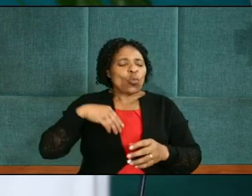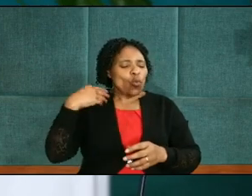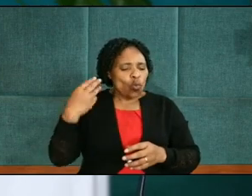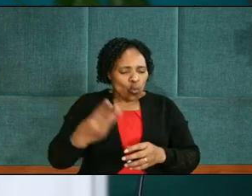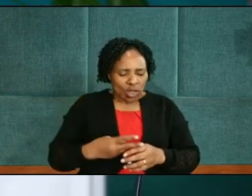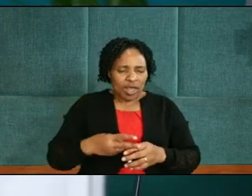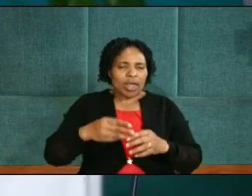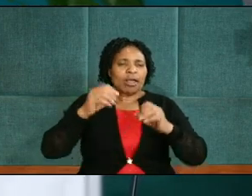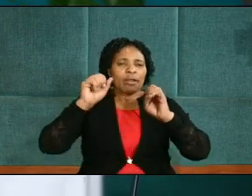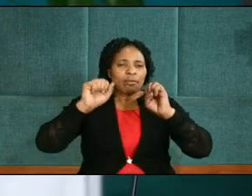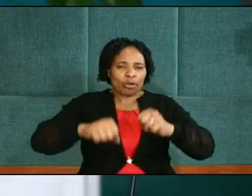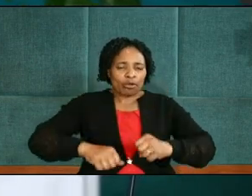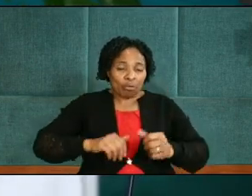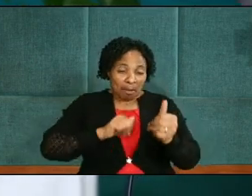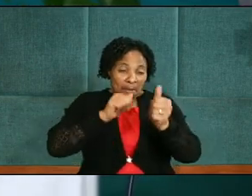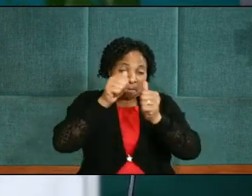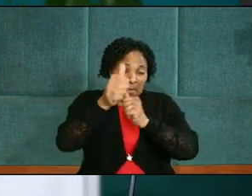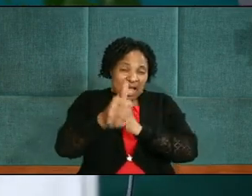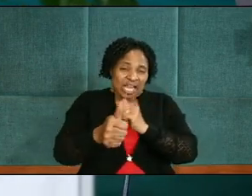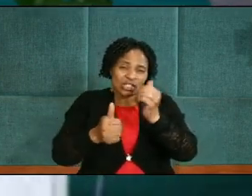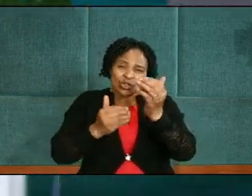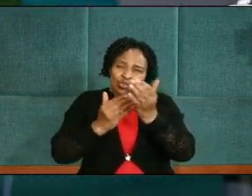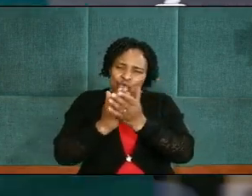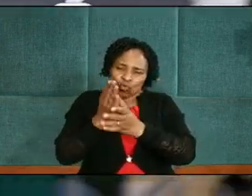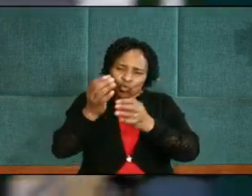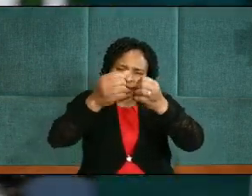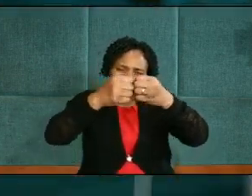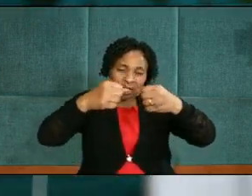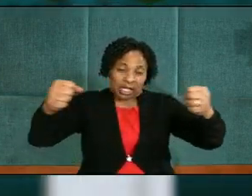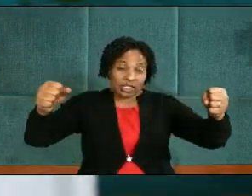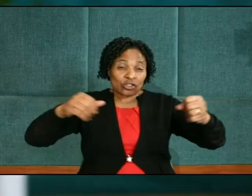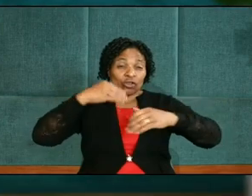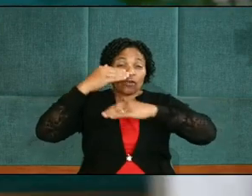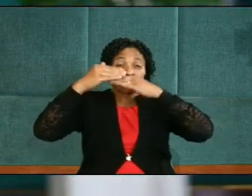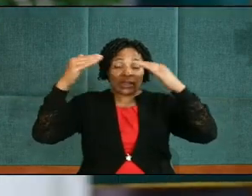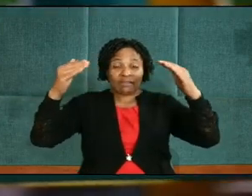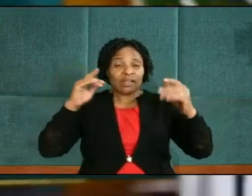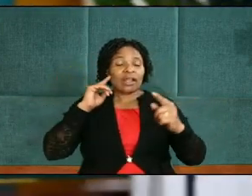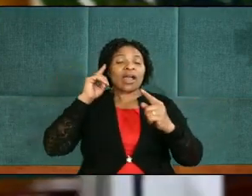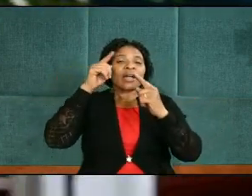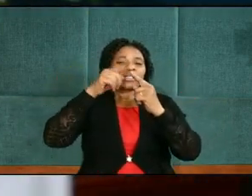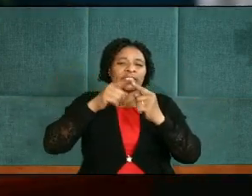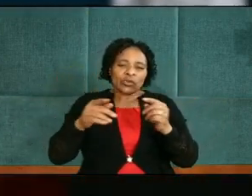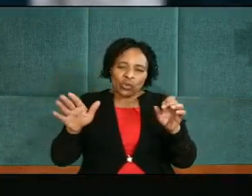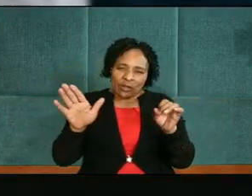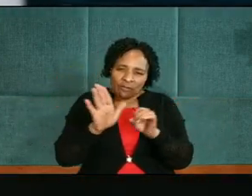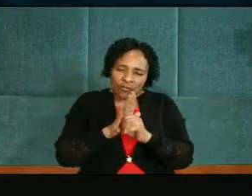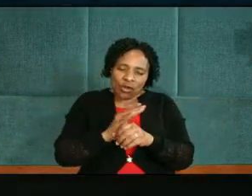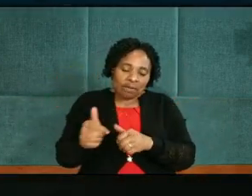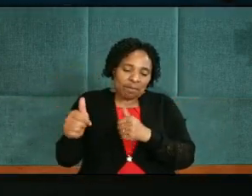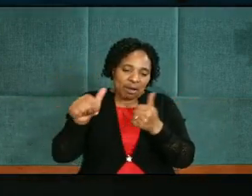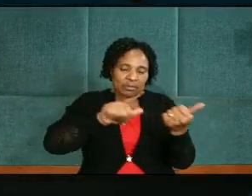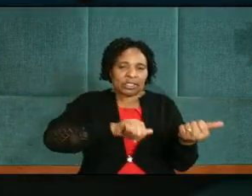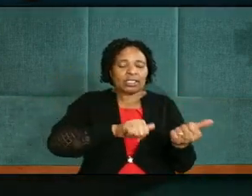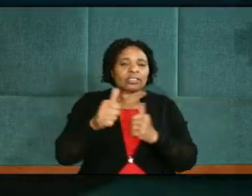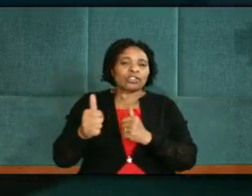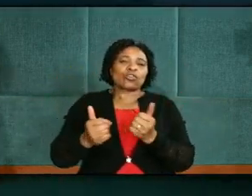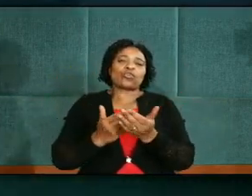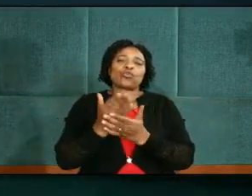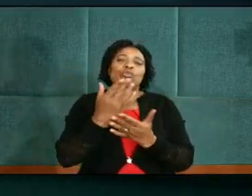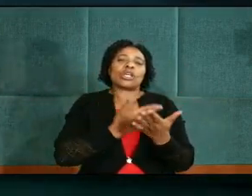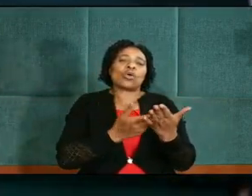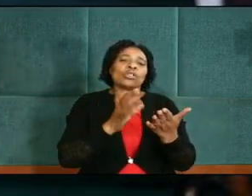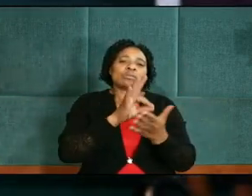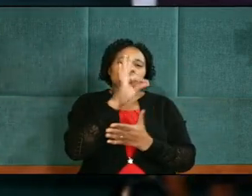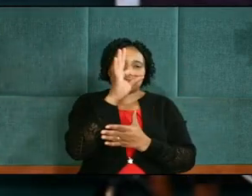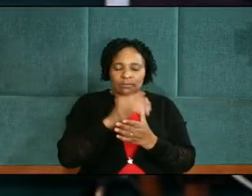not pass through the pearly gates until we are fully baptized in the